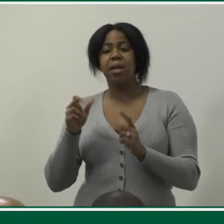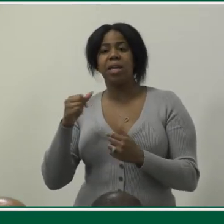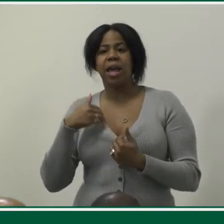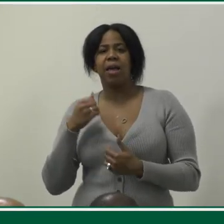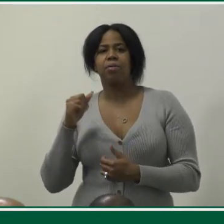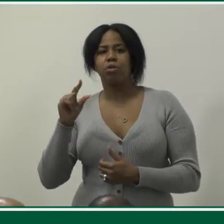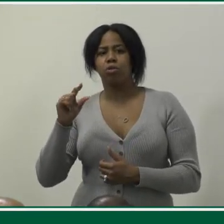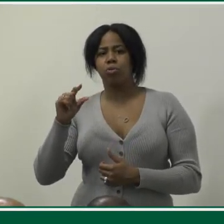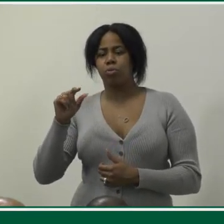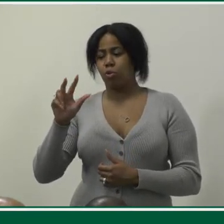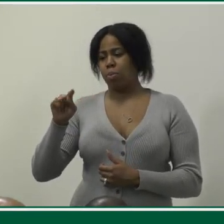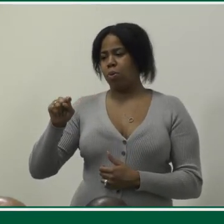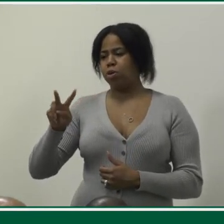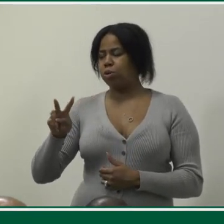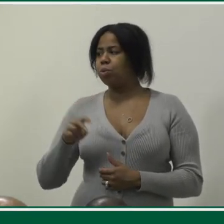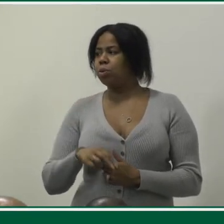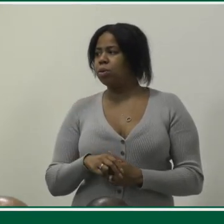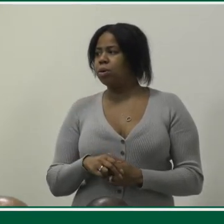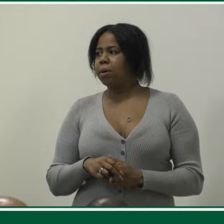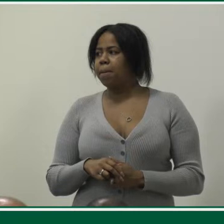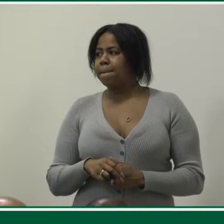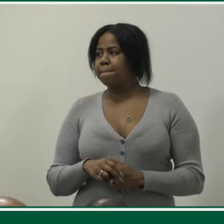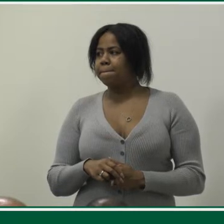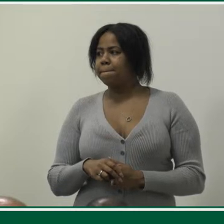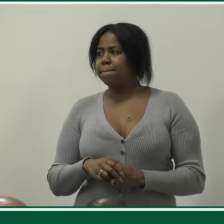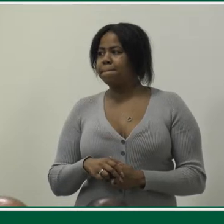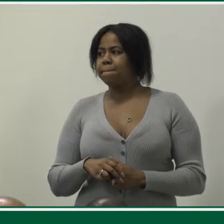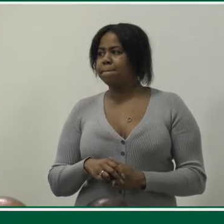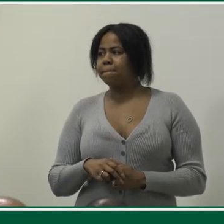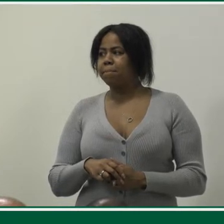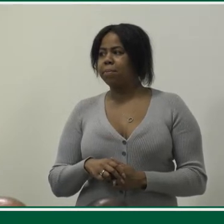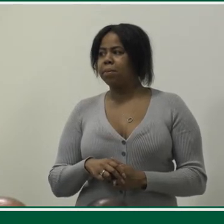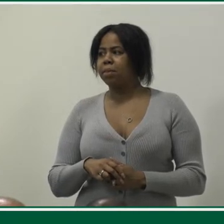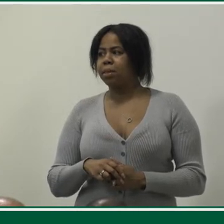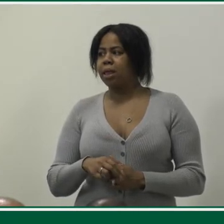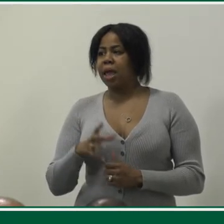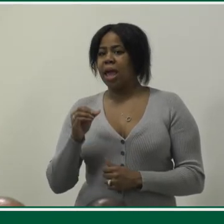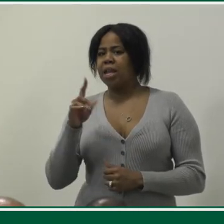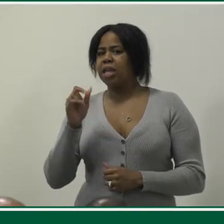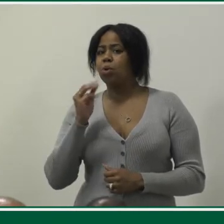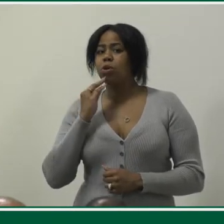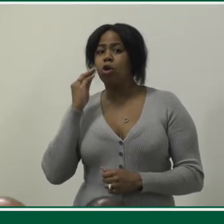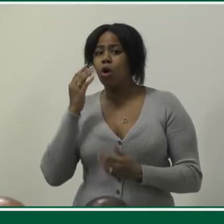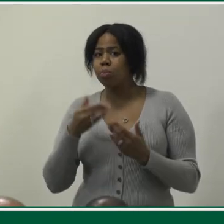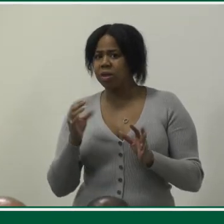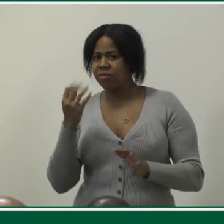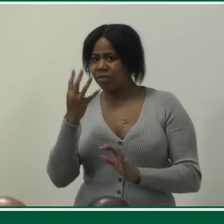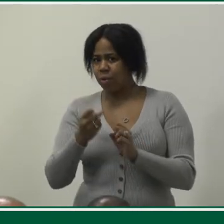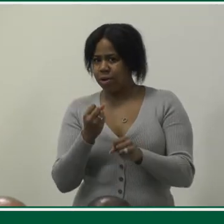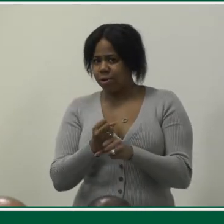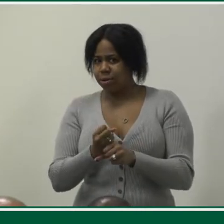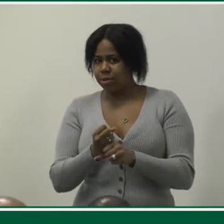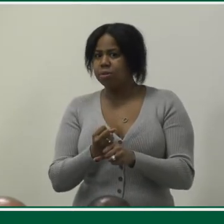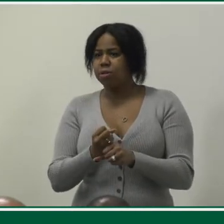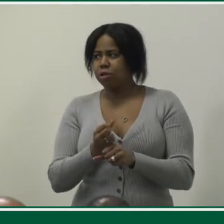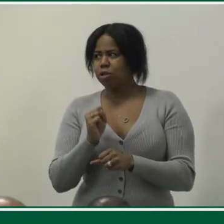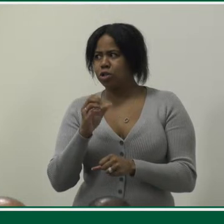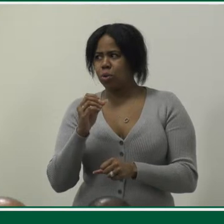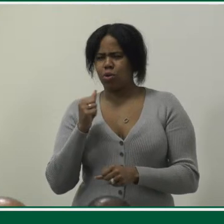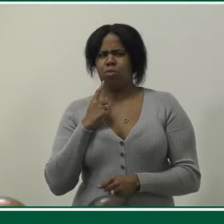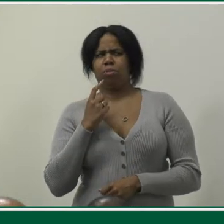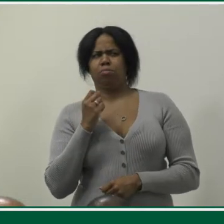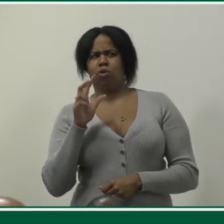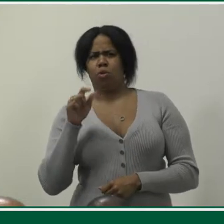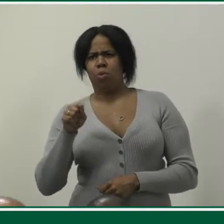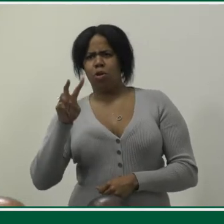GPA, black male, but he had a 3.2 GPA, hadn't been homeless for 4 years. So when you hear someone's got a